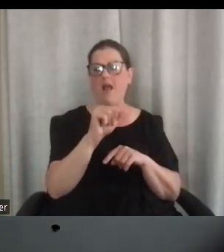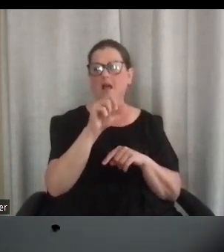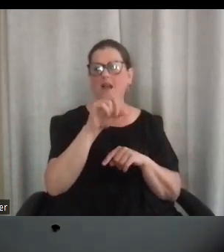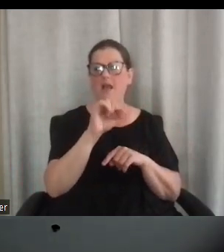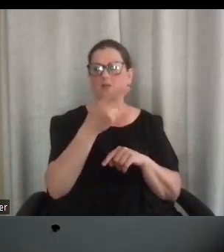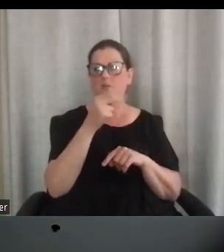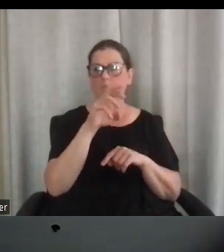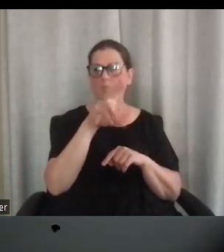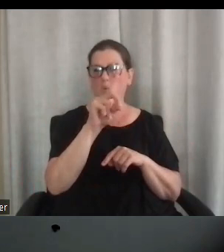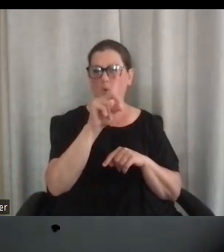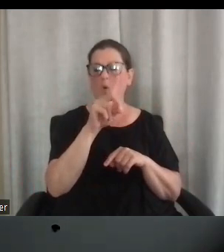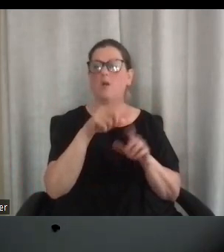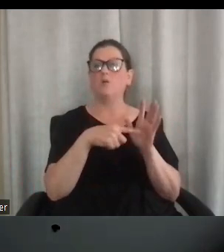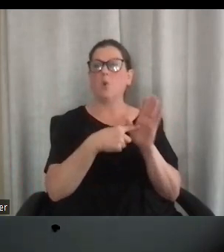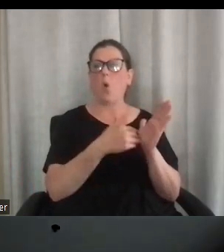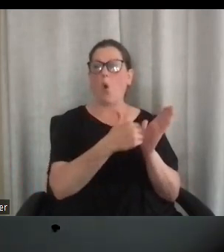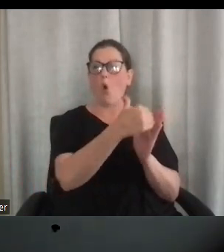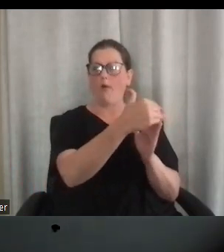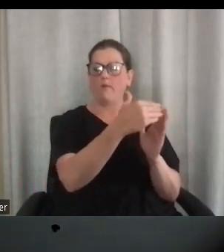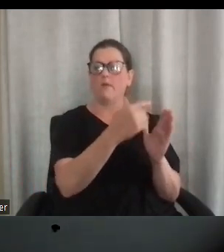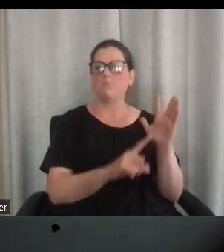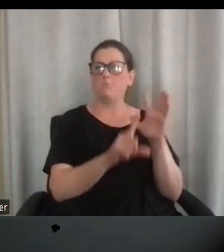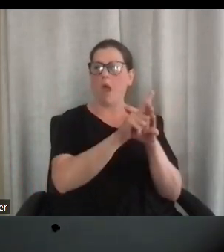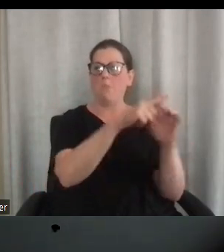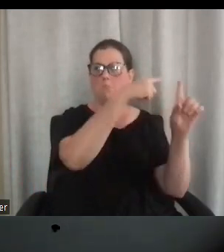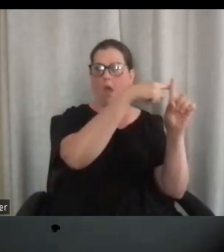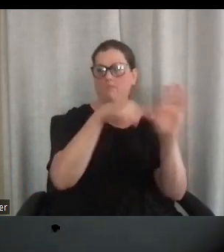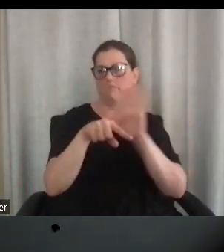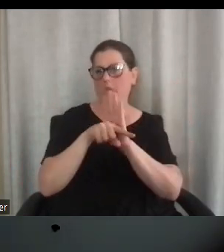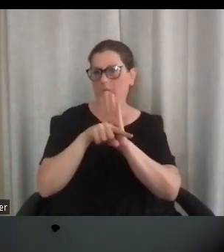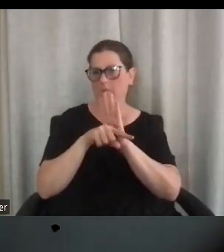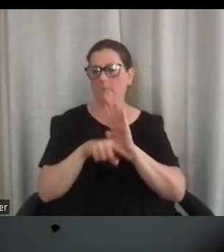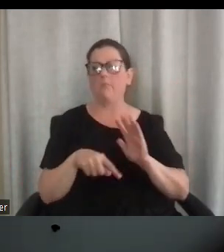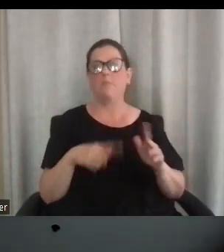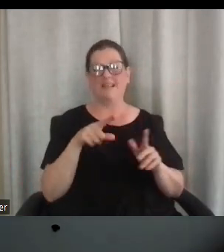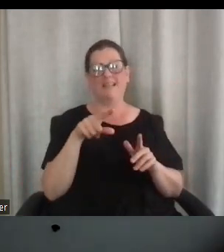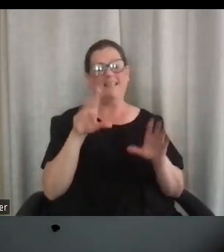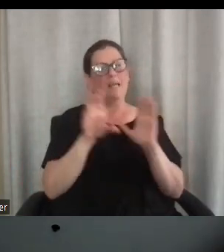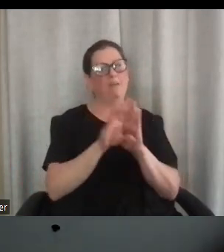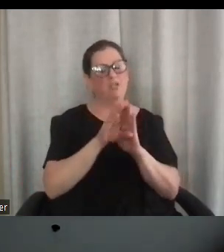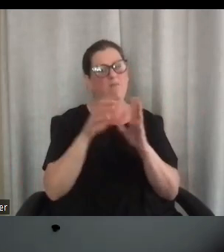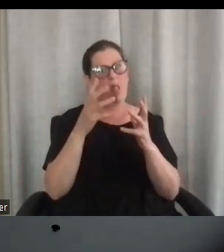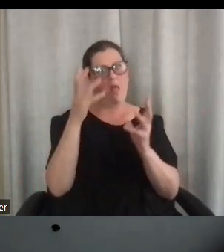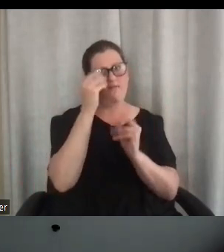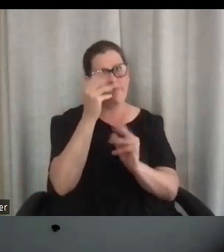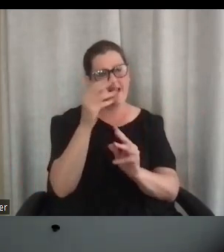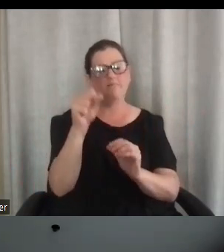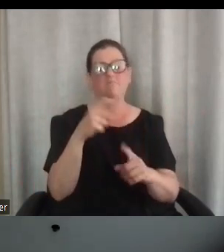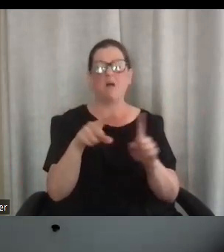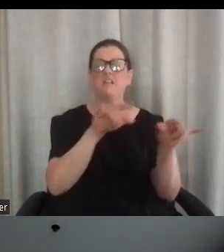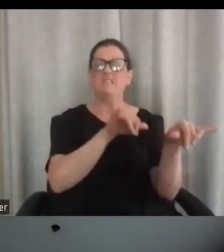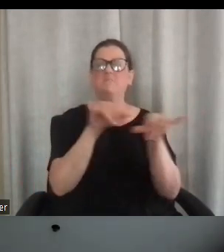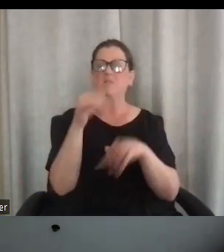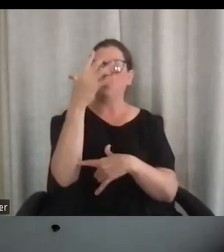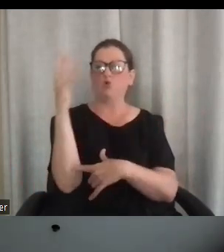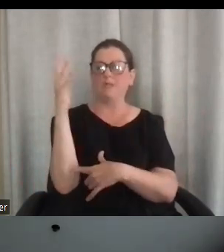shows prevalence of ACEs and PACEs among youth in the Commonwealth. This image is busy, but it is another way, similar to the tree diagram, to think